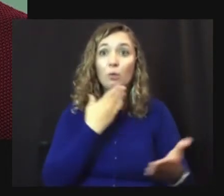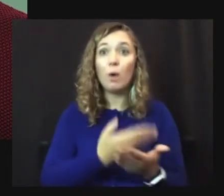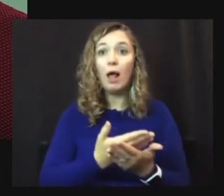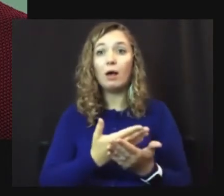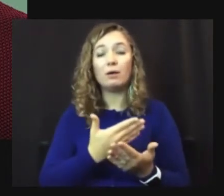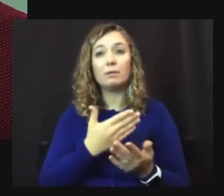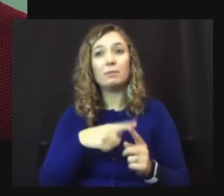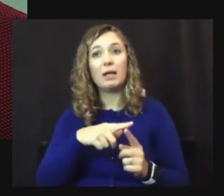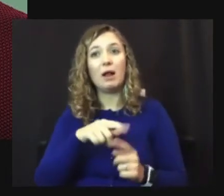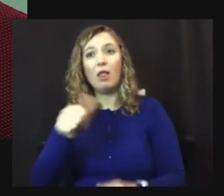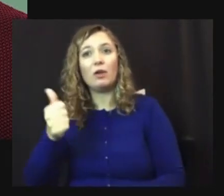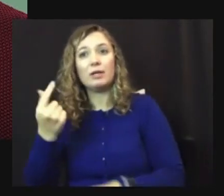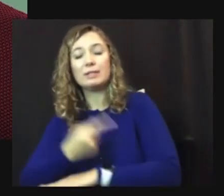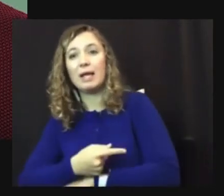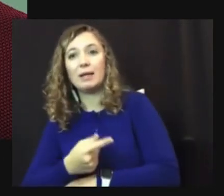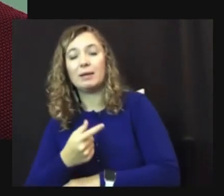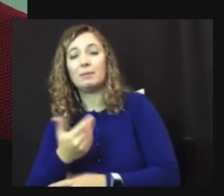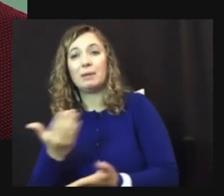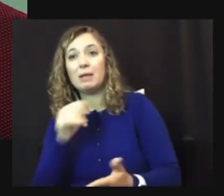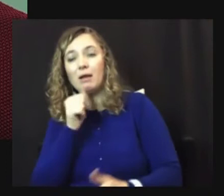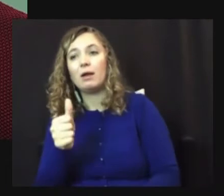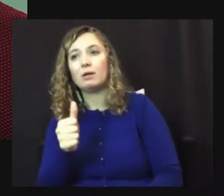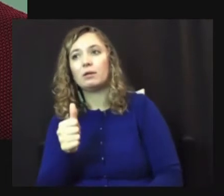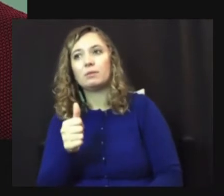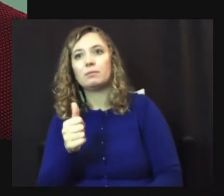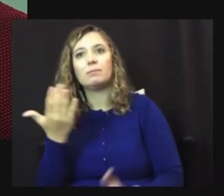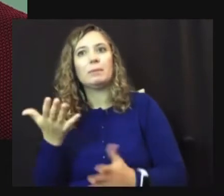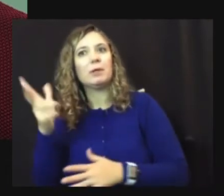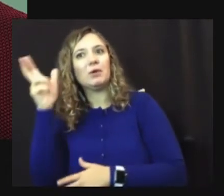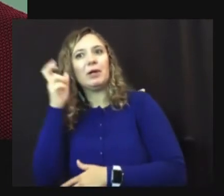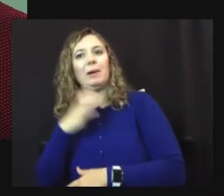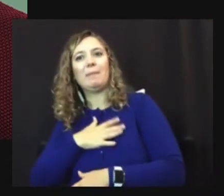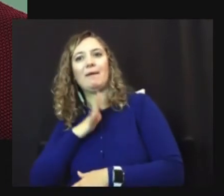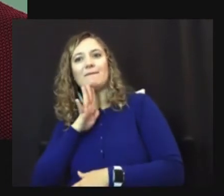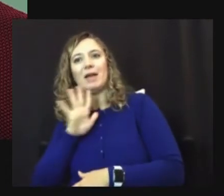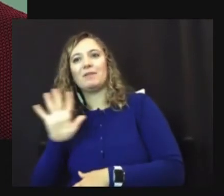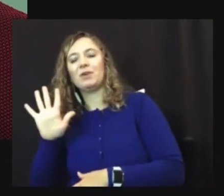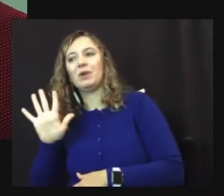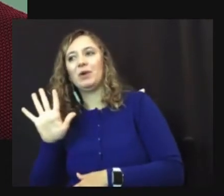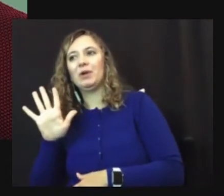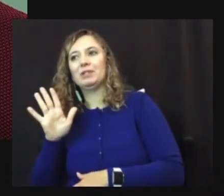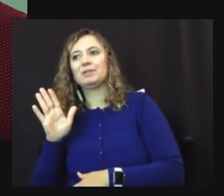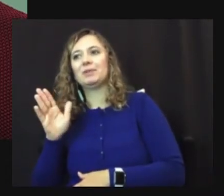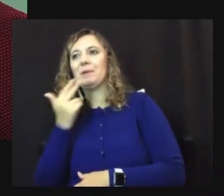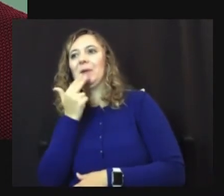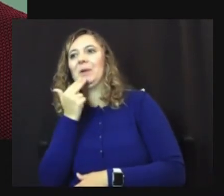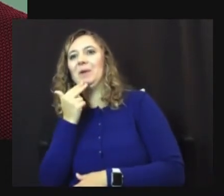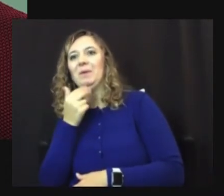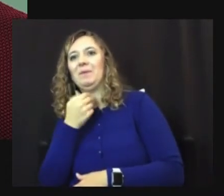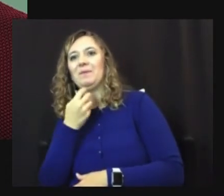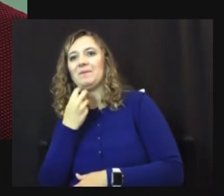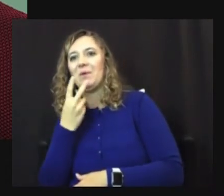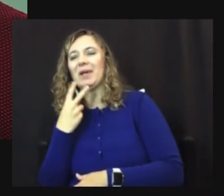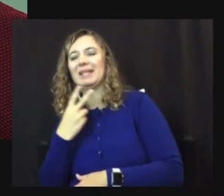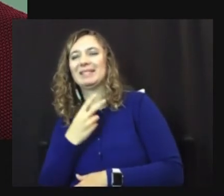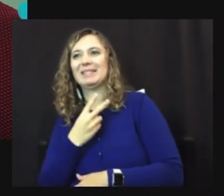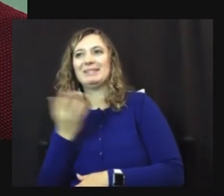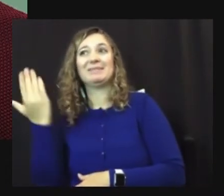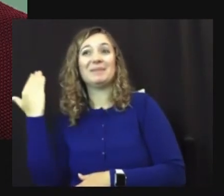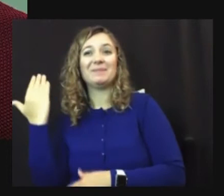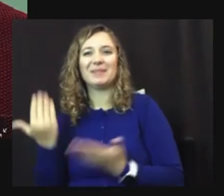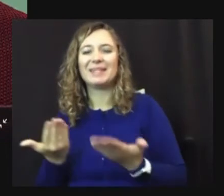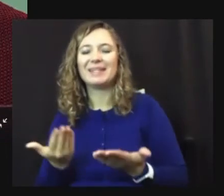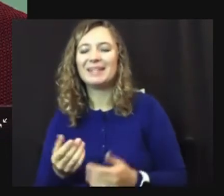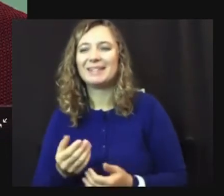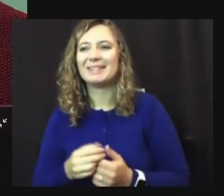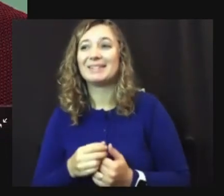5-year-old in the background. She's got the cutest voice ever. So you're welcome. I hope we do.